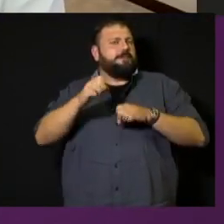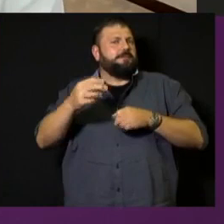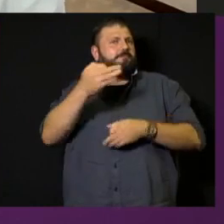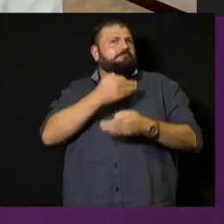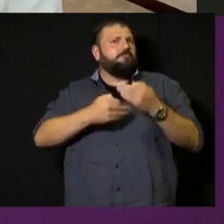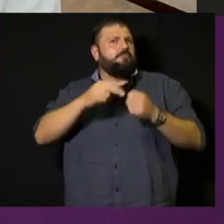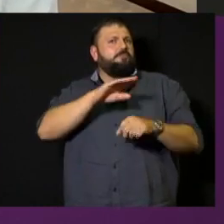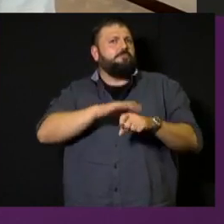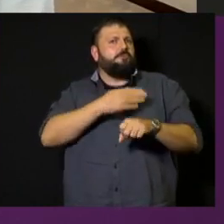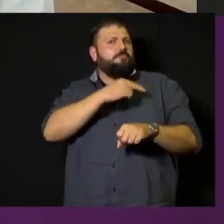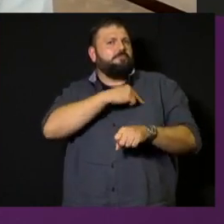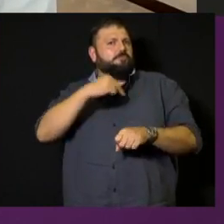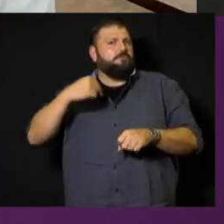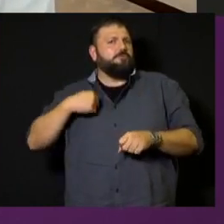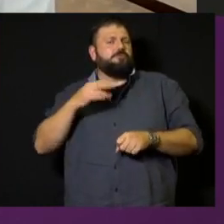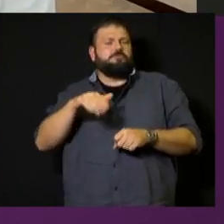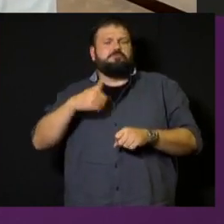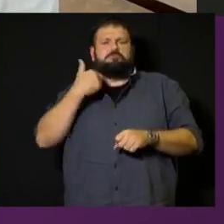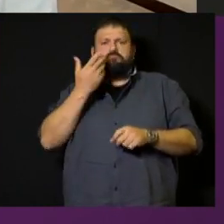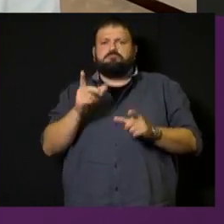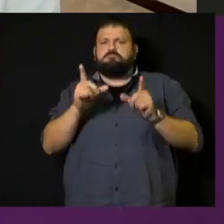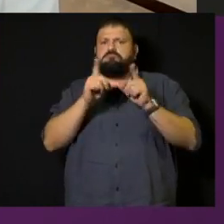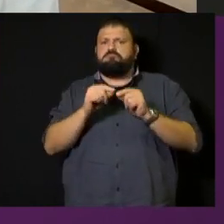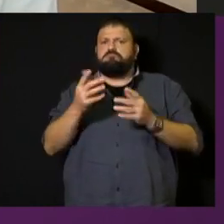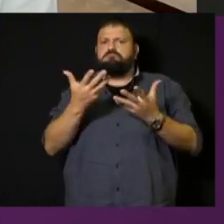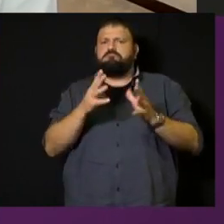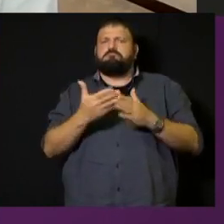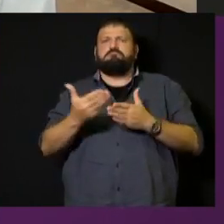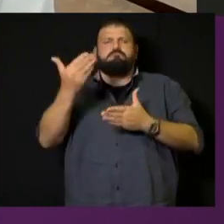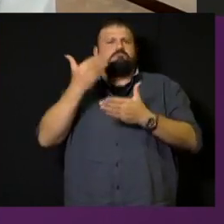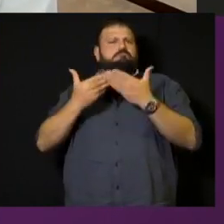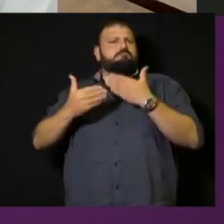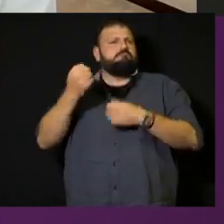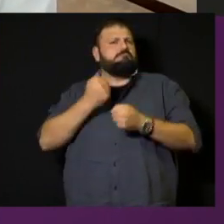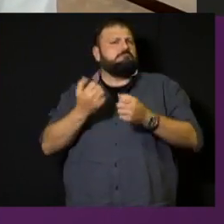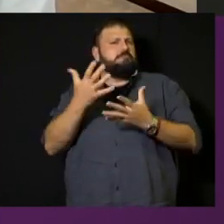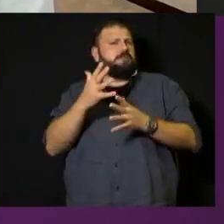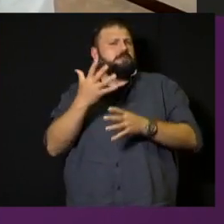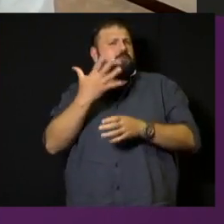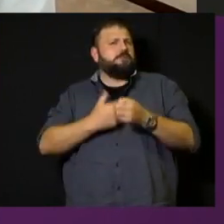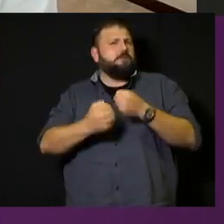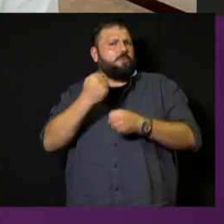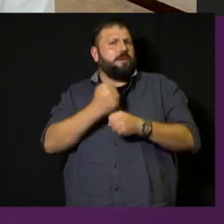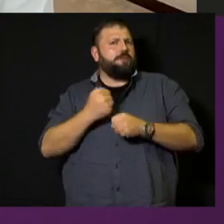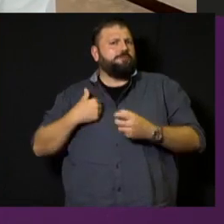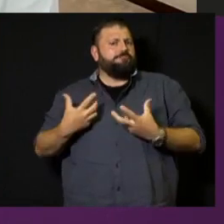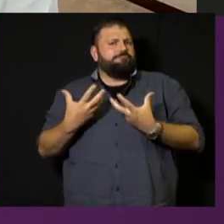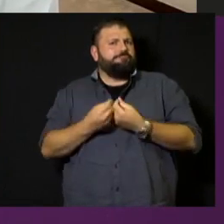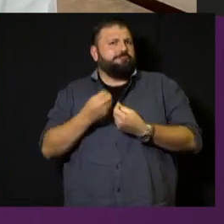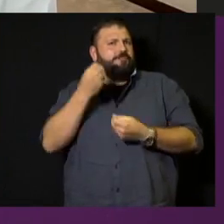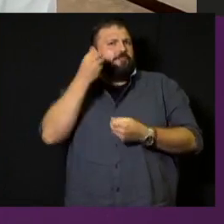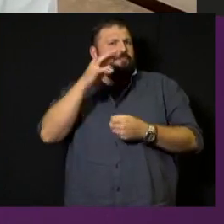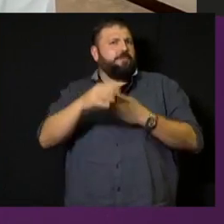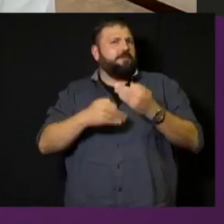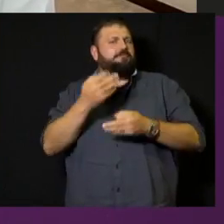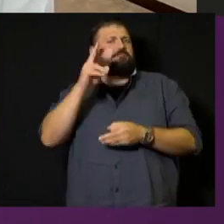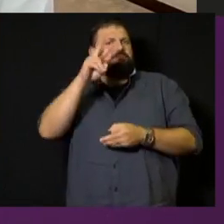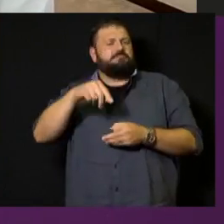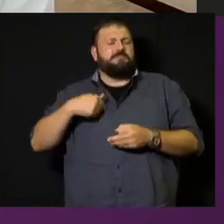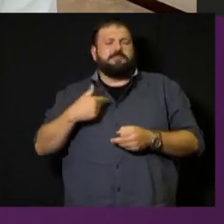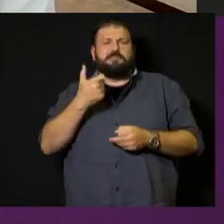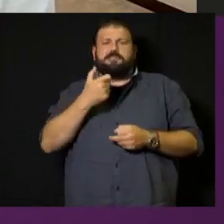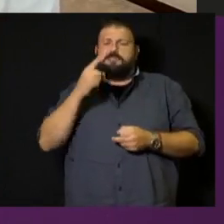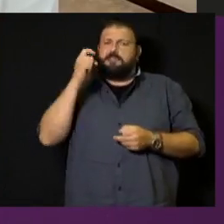what the company does to us. Let me tell you, almost 5 years now, I'm part of the company.